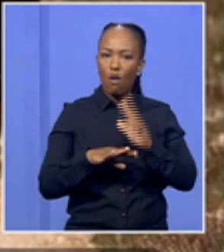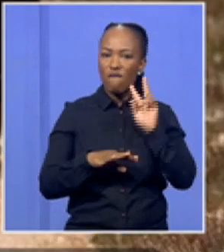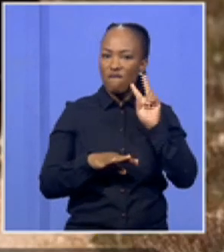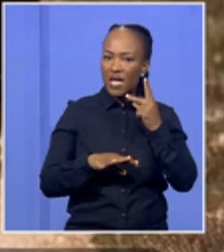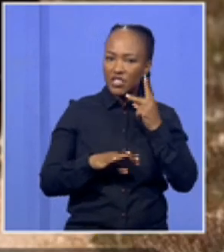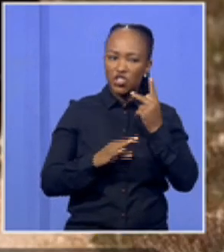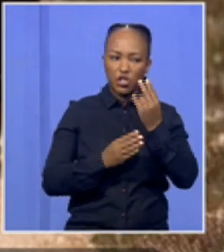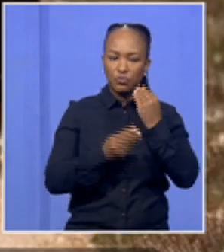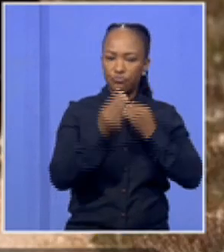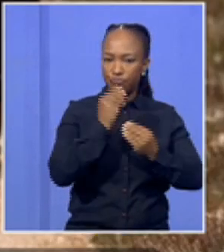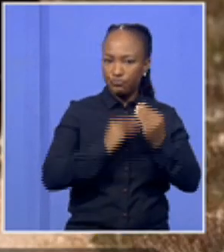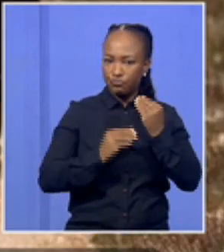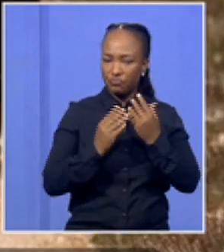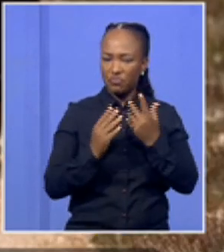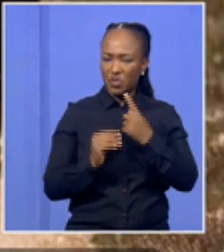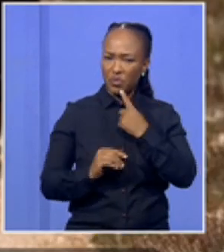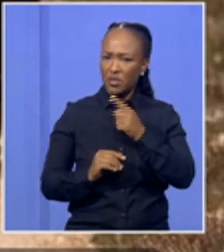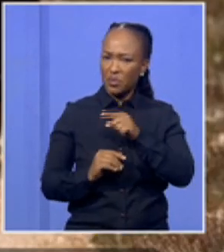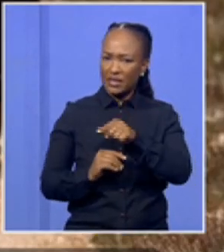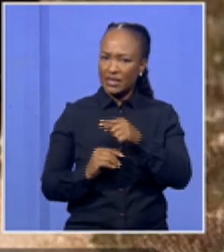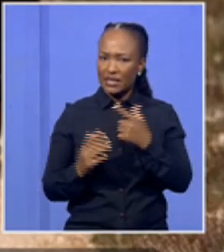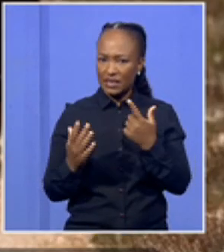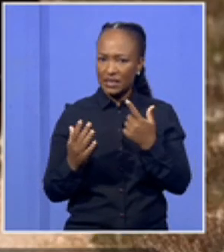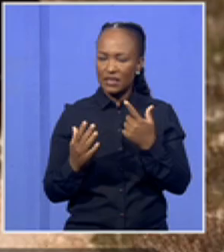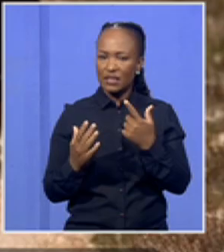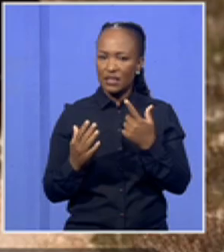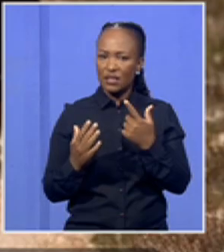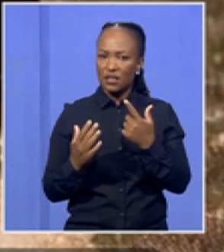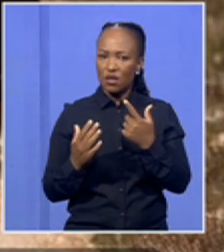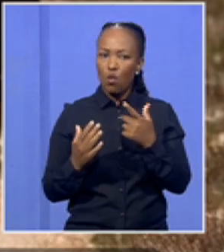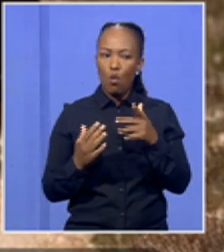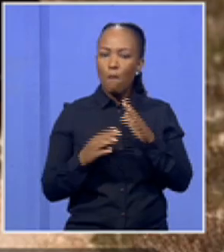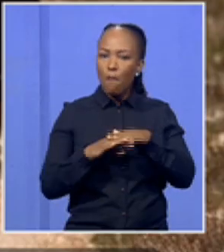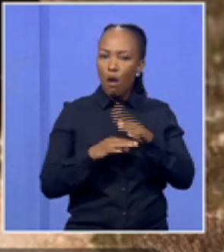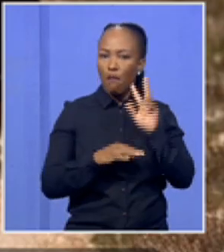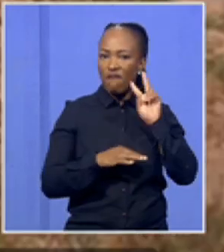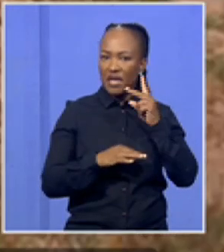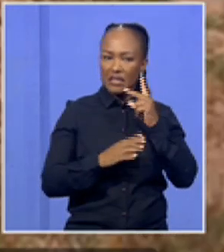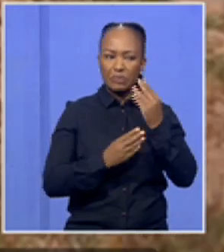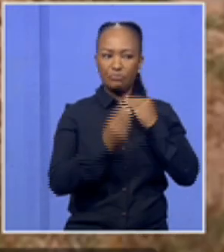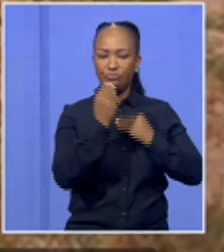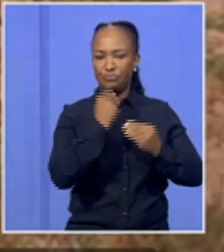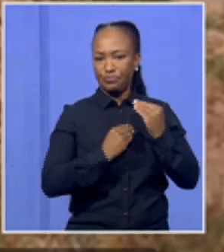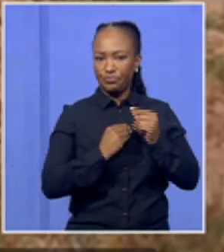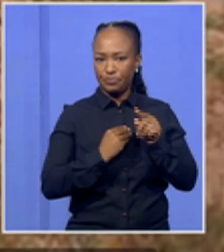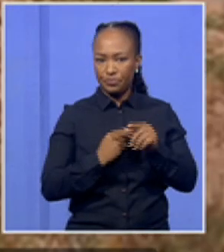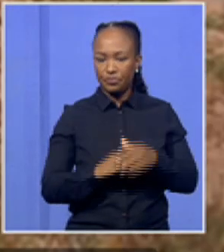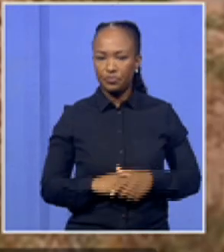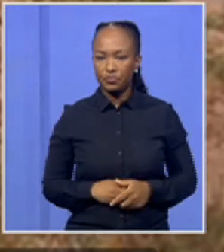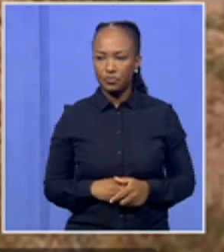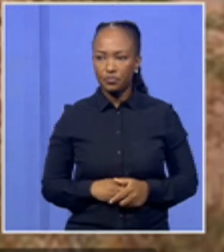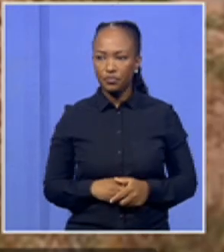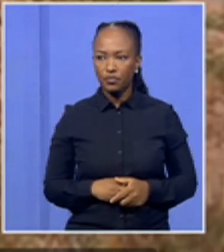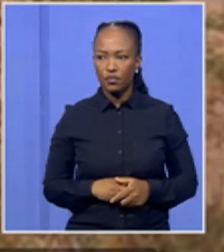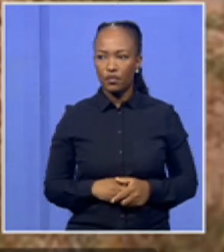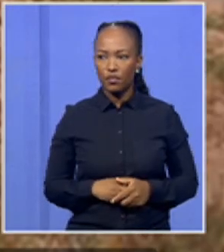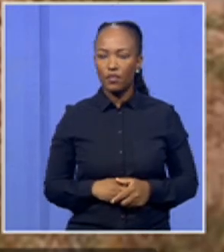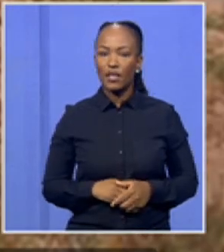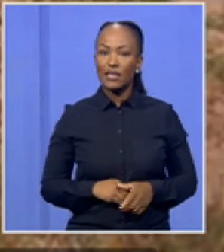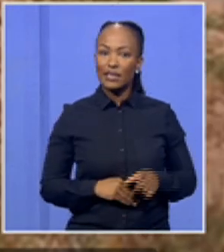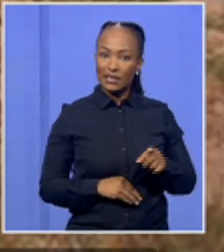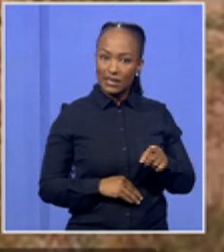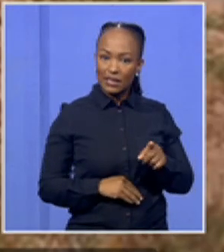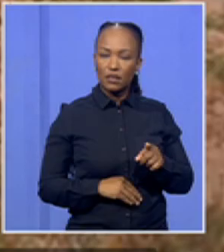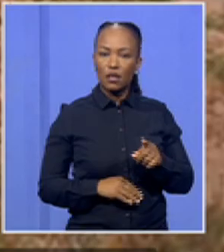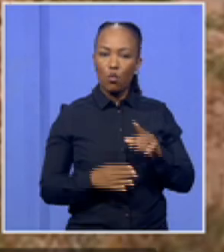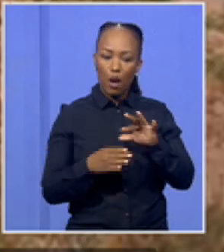active people who are on a plant-based diet? Yeah, generally you can say that plant-based diets are fine. They are good